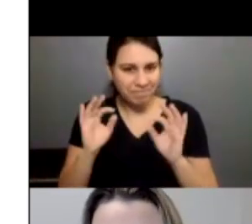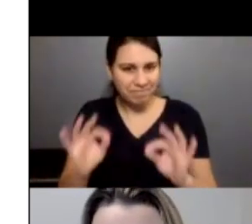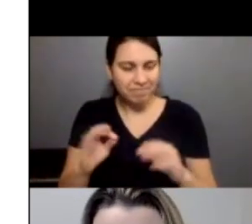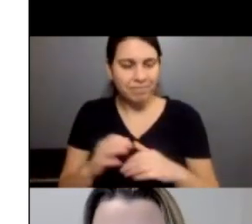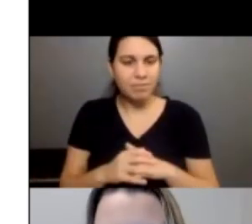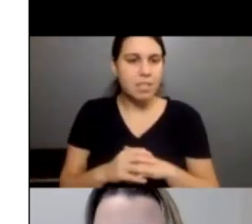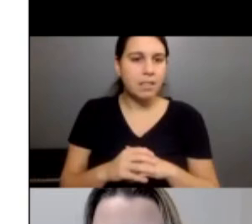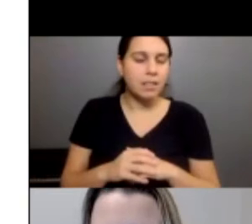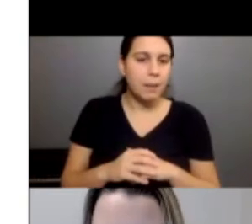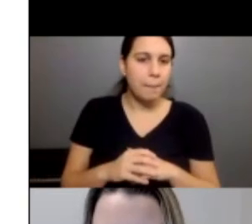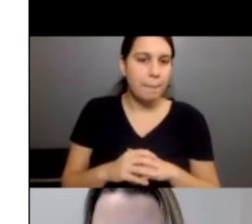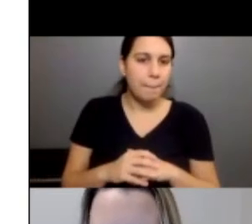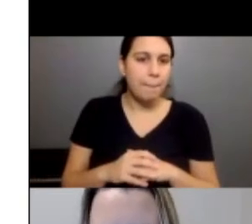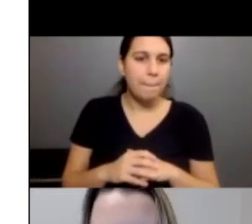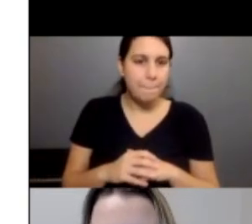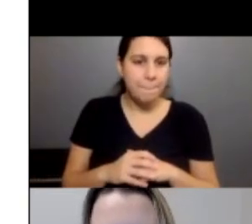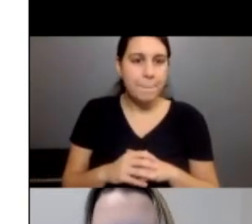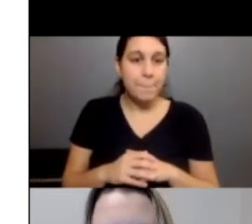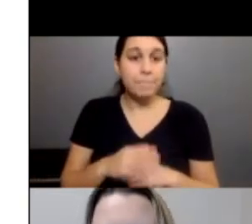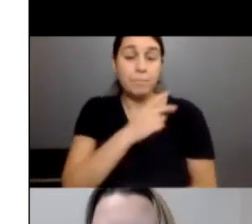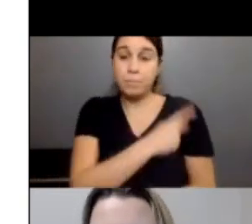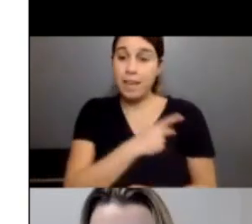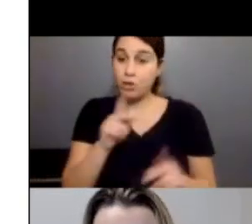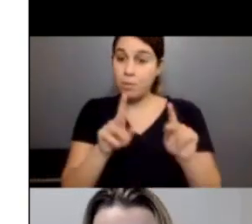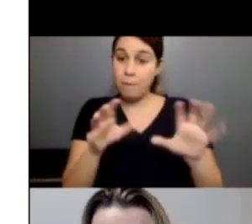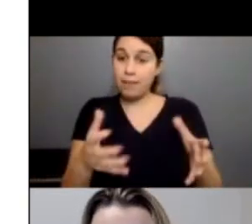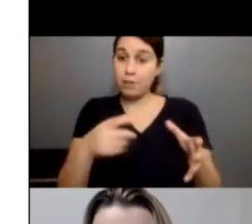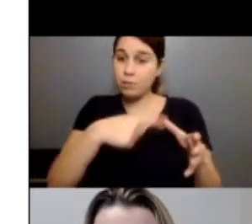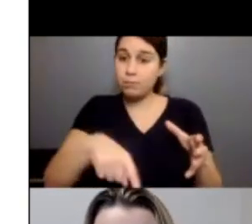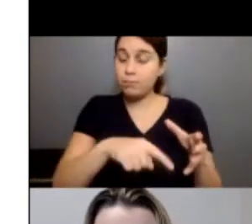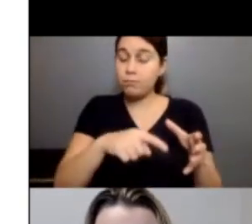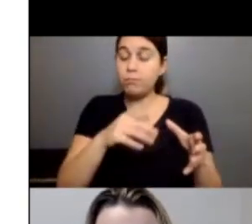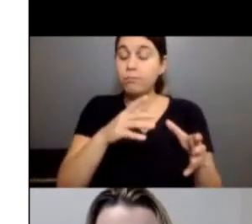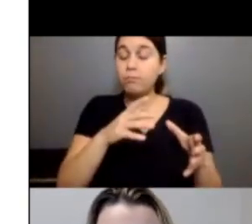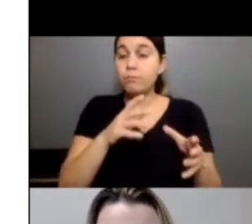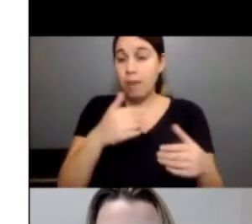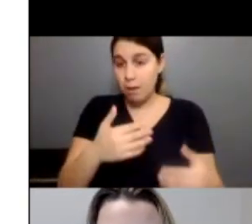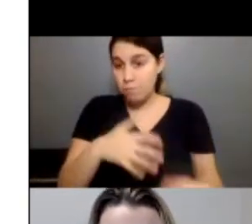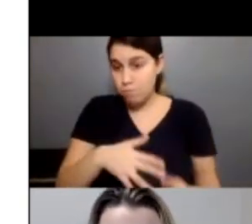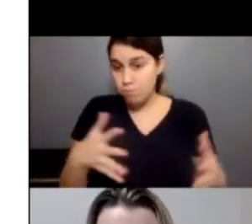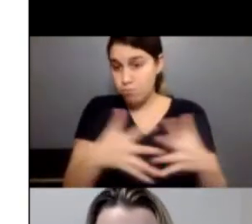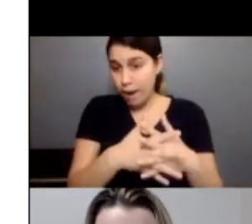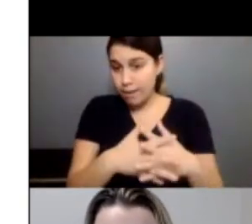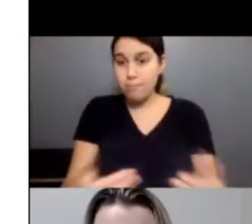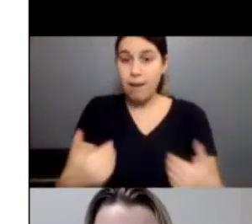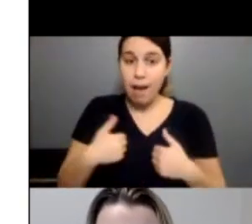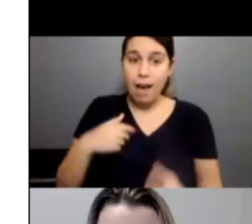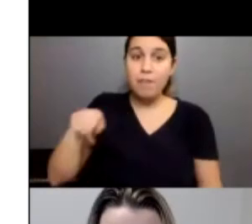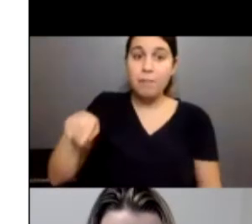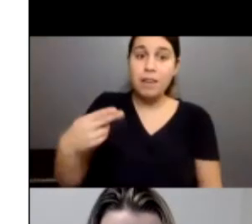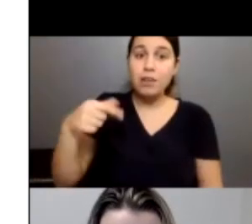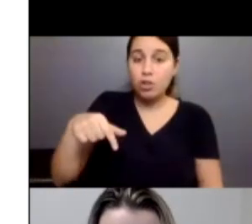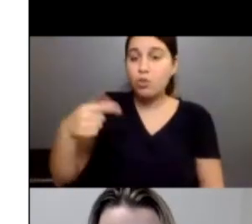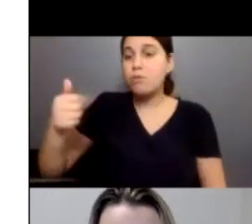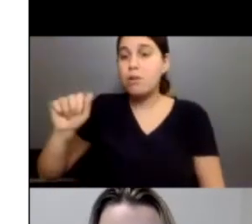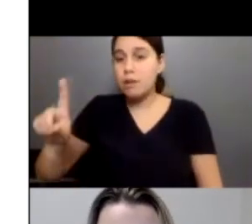So we defined our patient population as those who are pregnant and who have a PHQ or GAD screening of 10 or